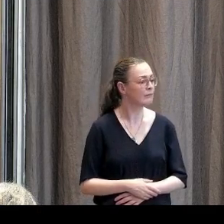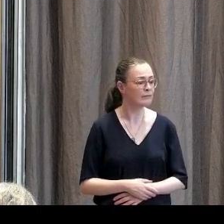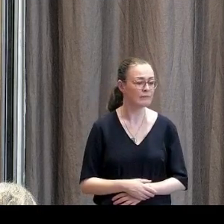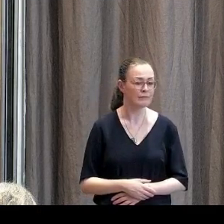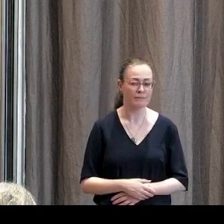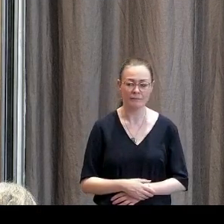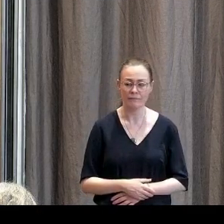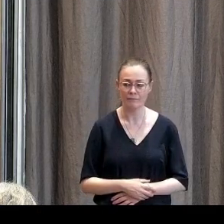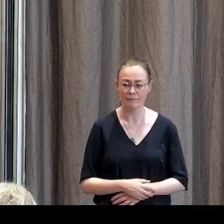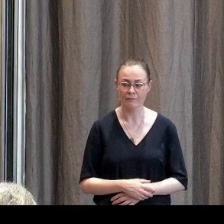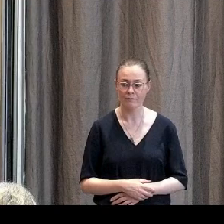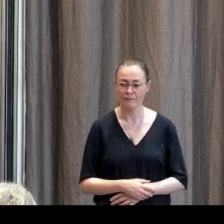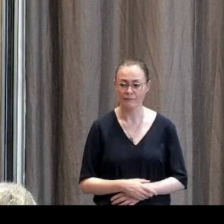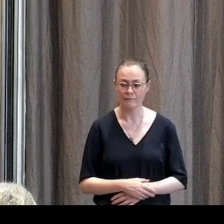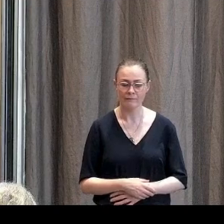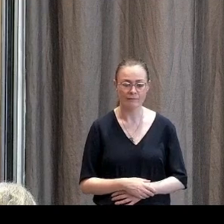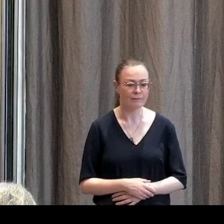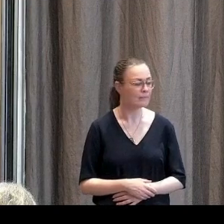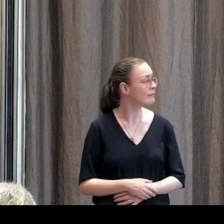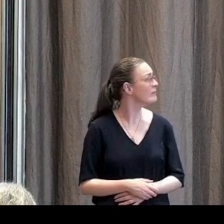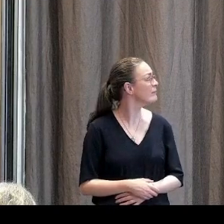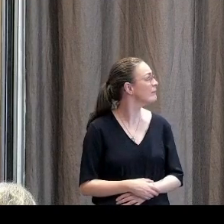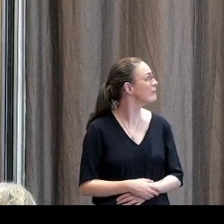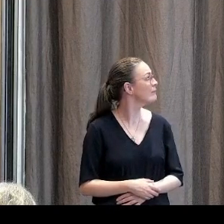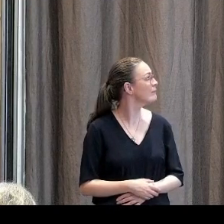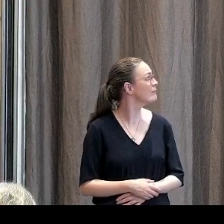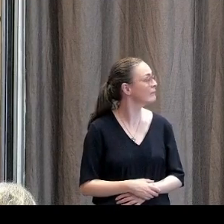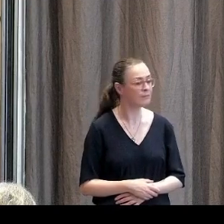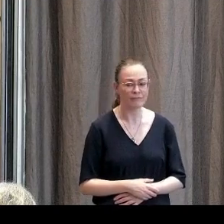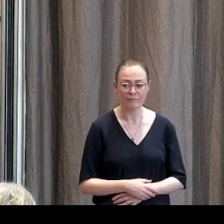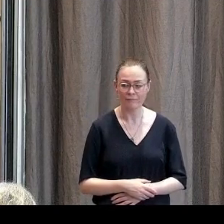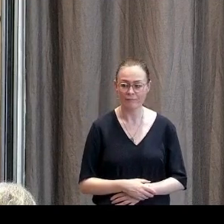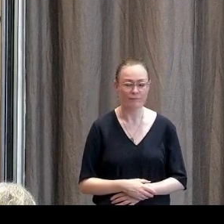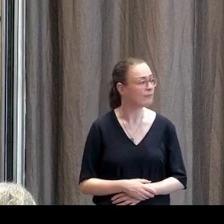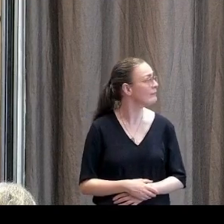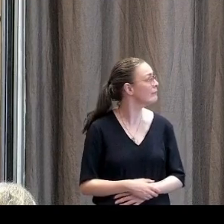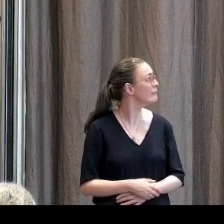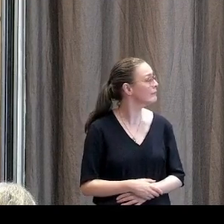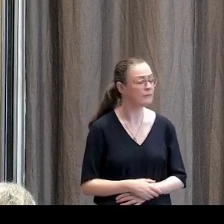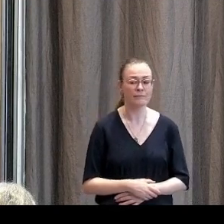It's okay. It's okay. It's okay, baby. Let's get back. It's okay.